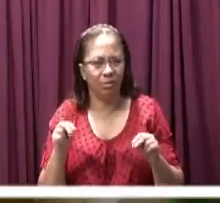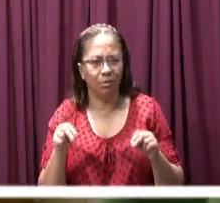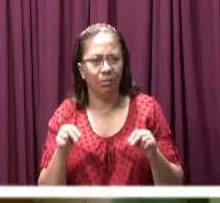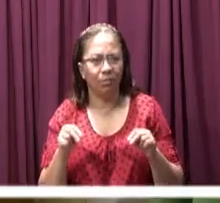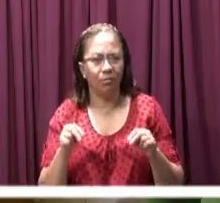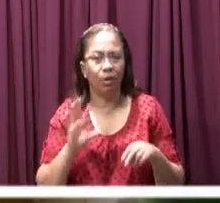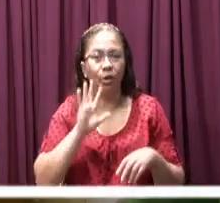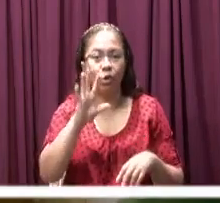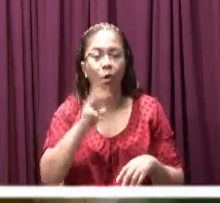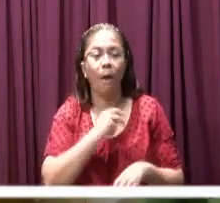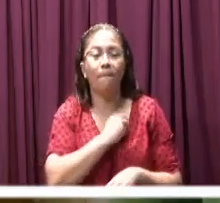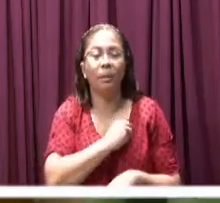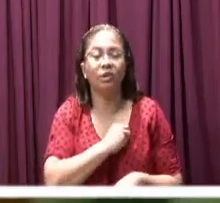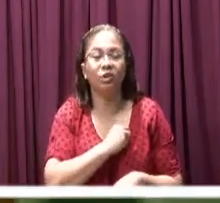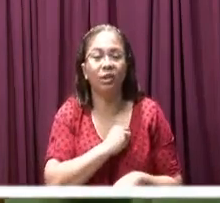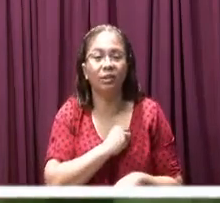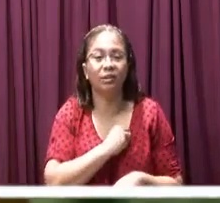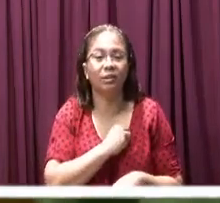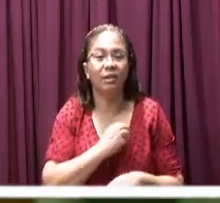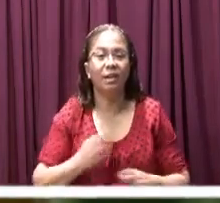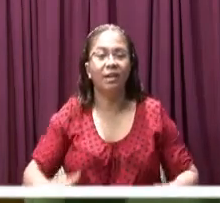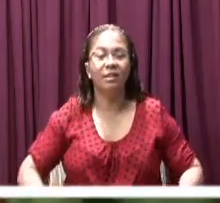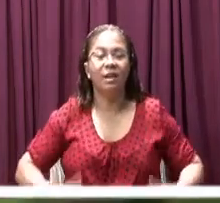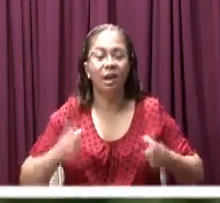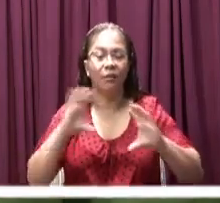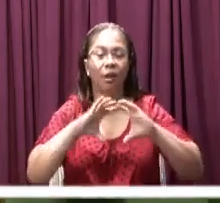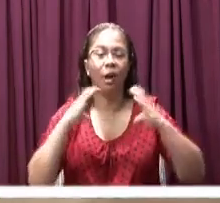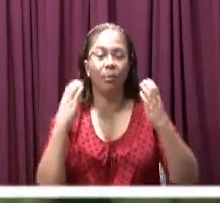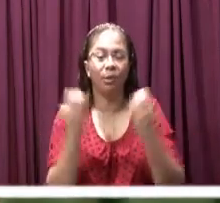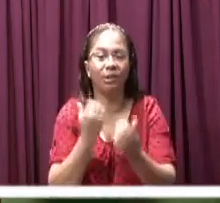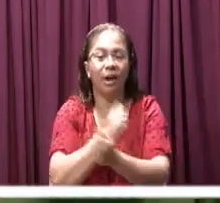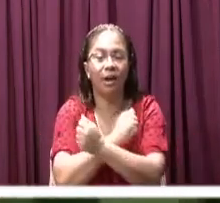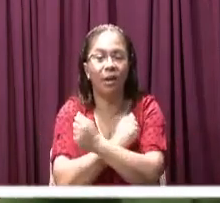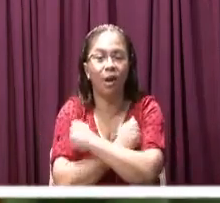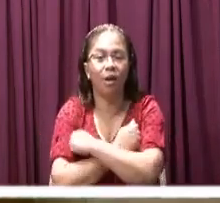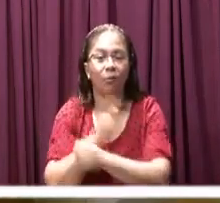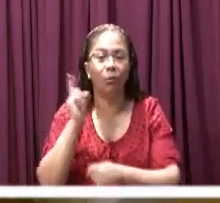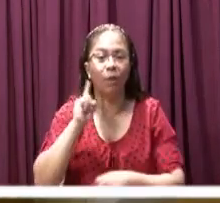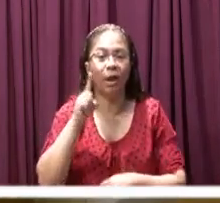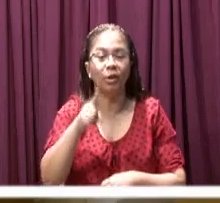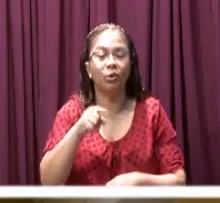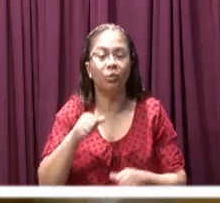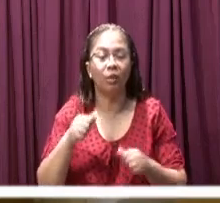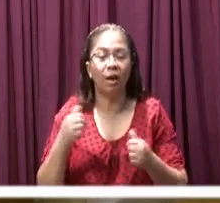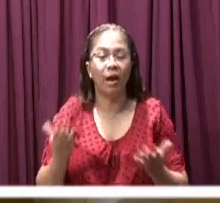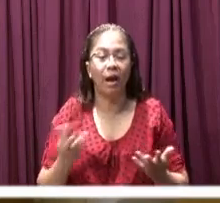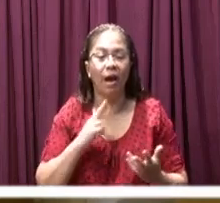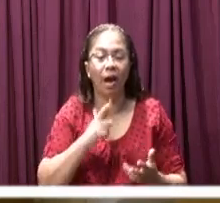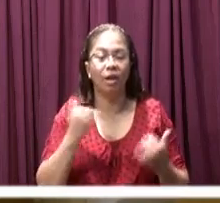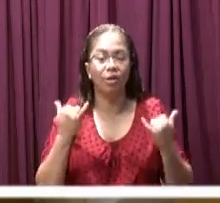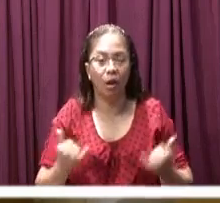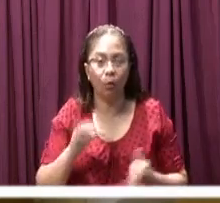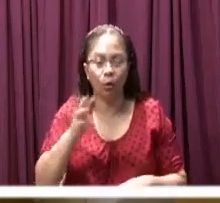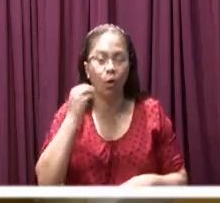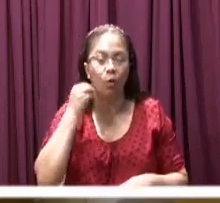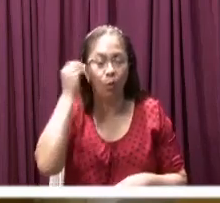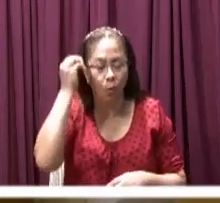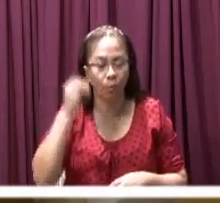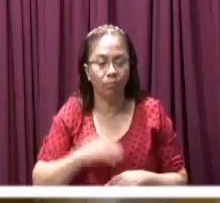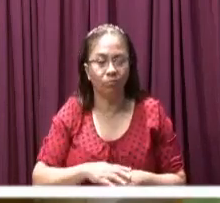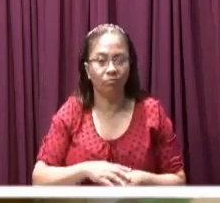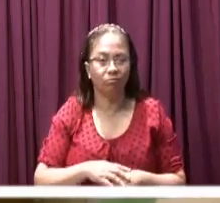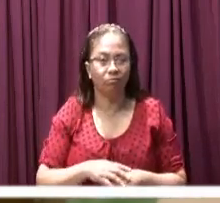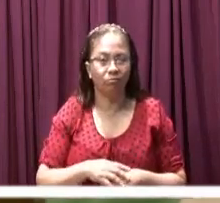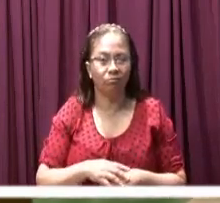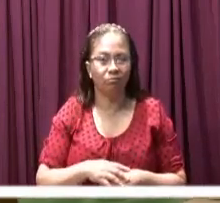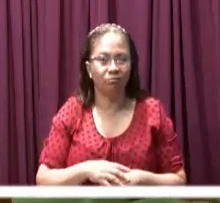world. You have a mission to live this community of life and love where you are. And it's easier to go to